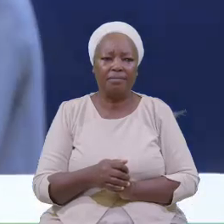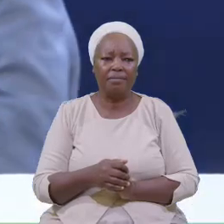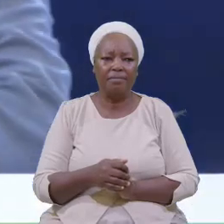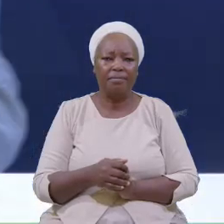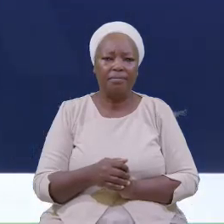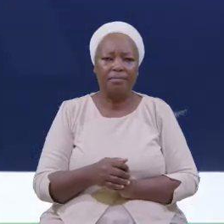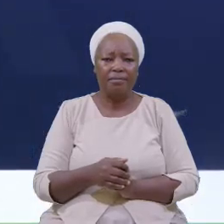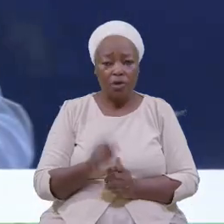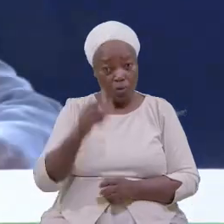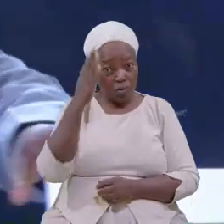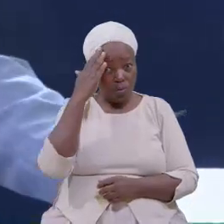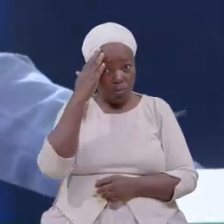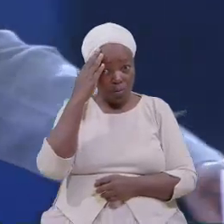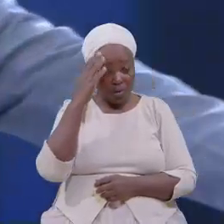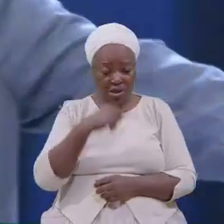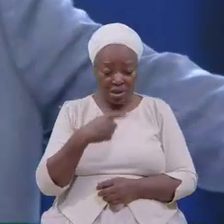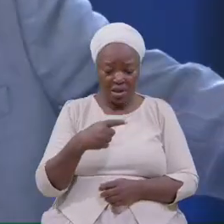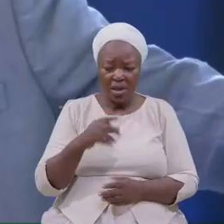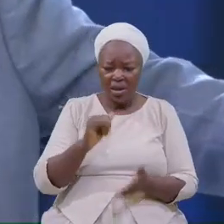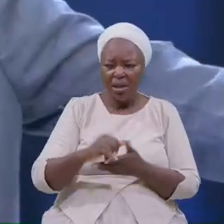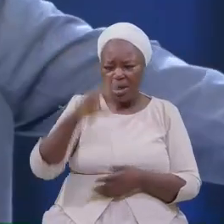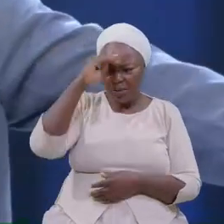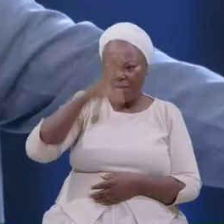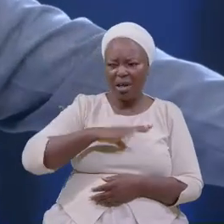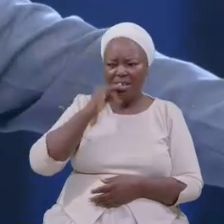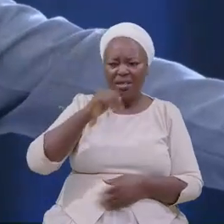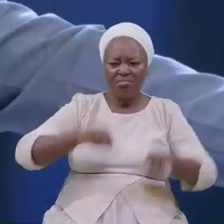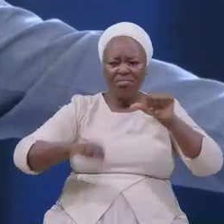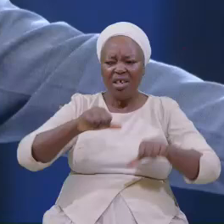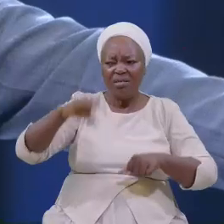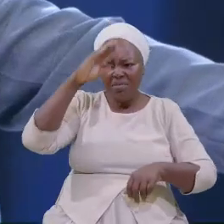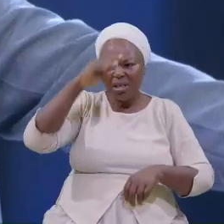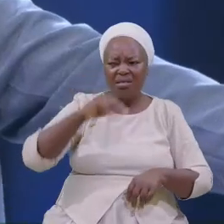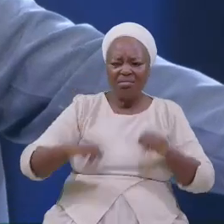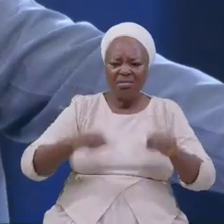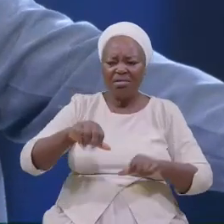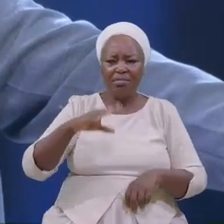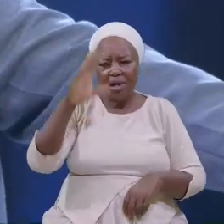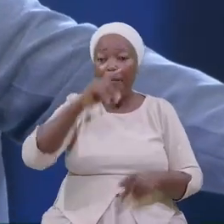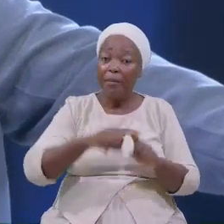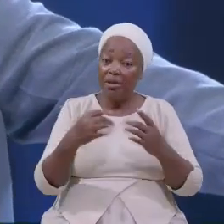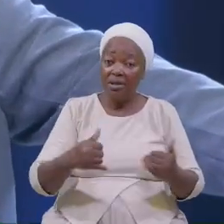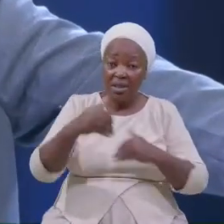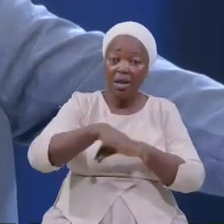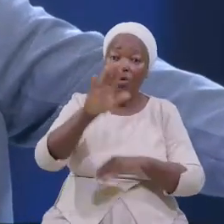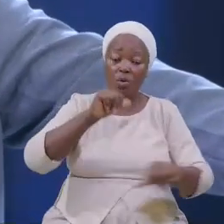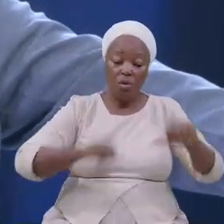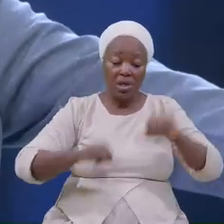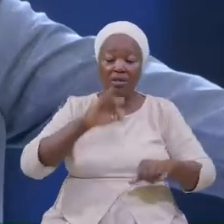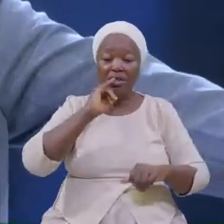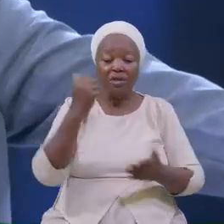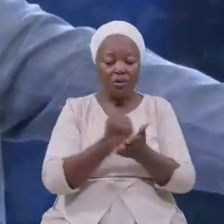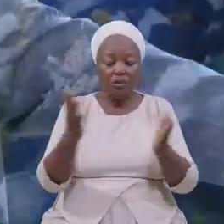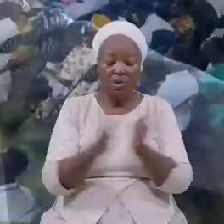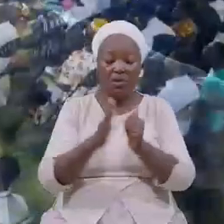You know, they always say that man is a doubting Thomas. It's a doubting Thomas. But tonight, your doubt is